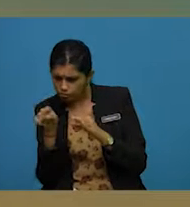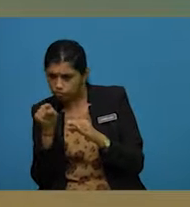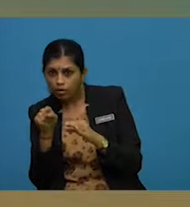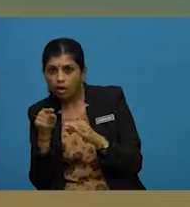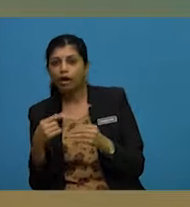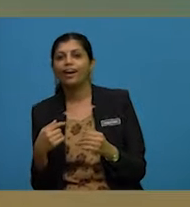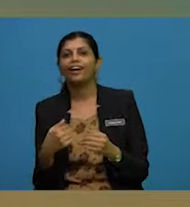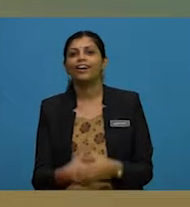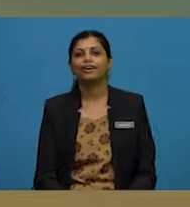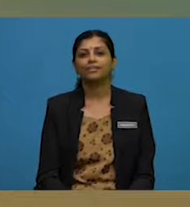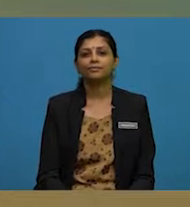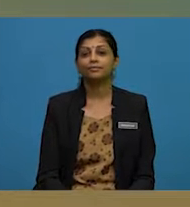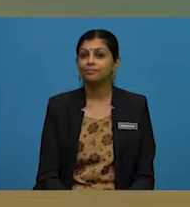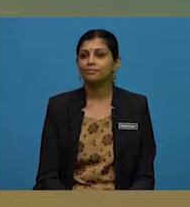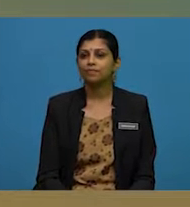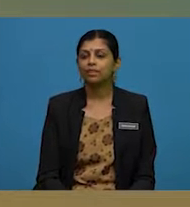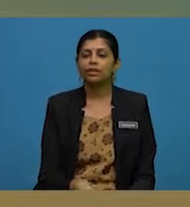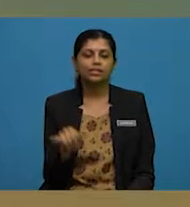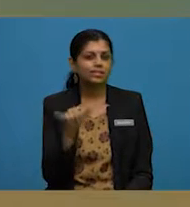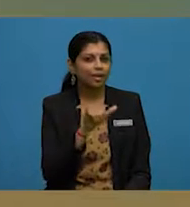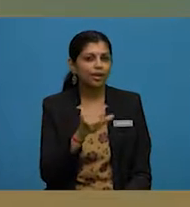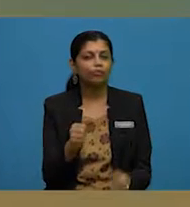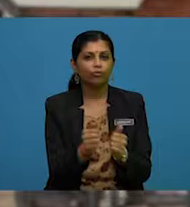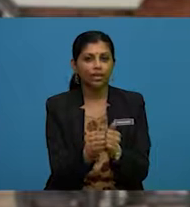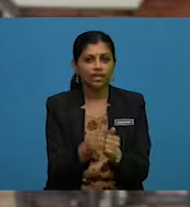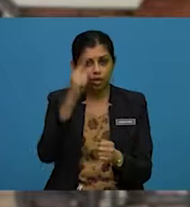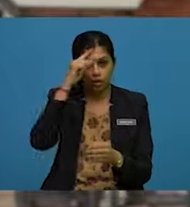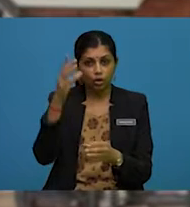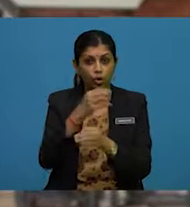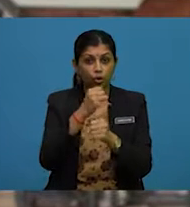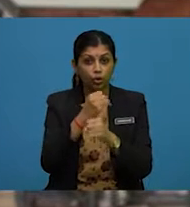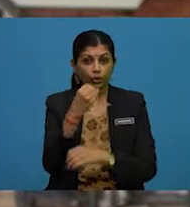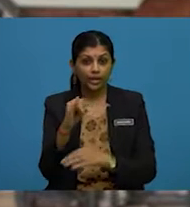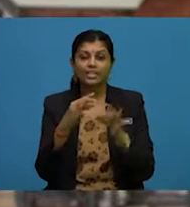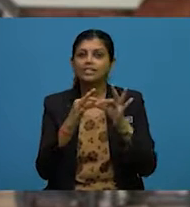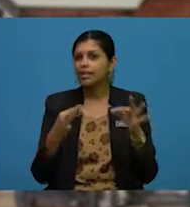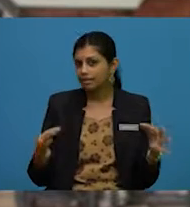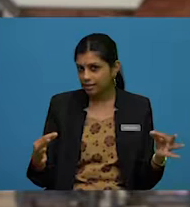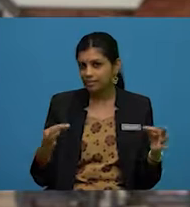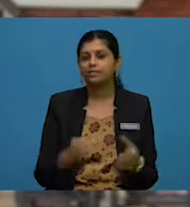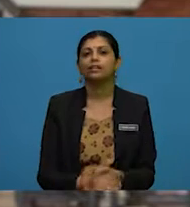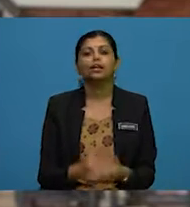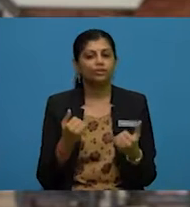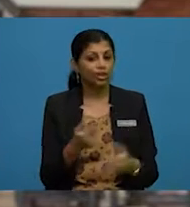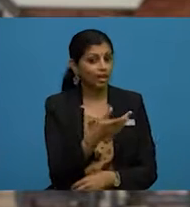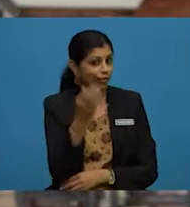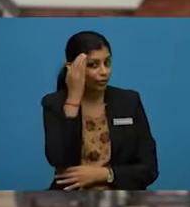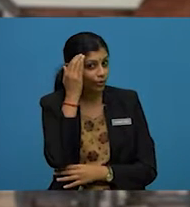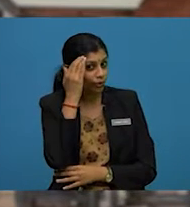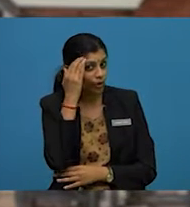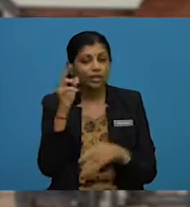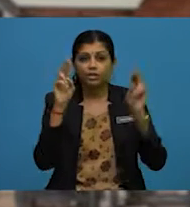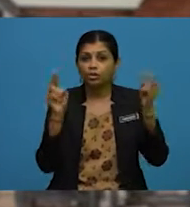Therefore, it is also the concluding sentence. Now that you know the topic sentence